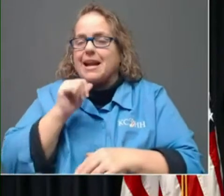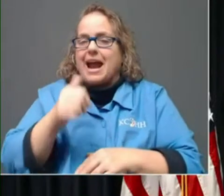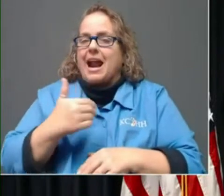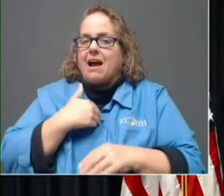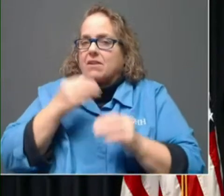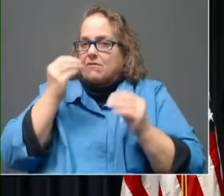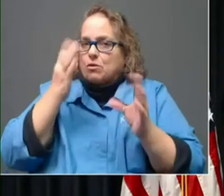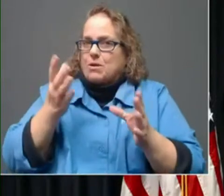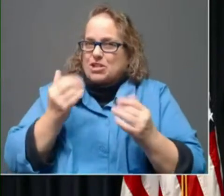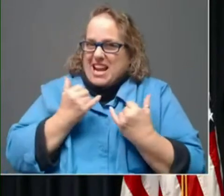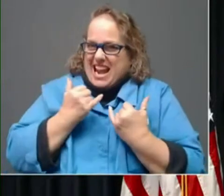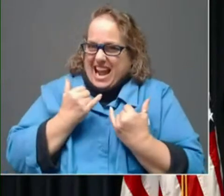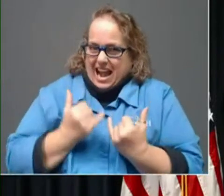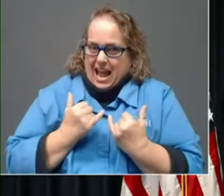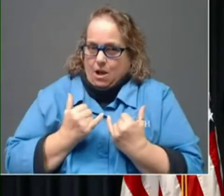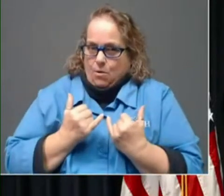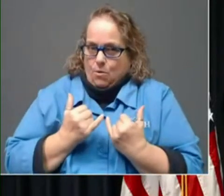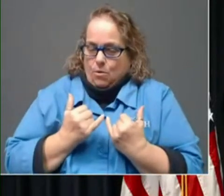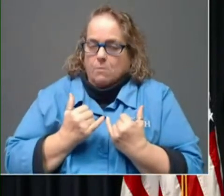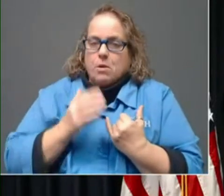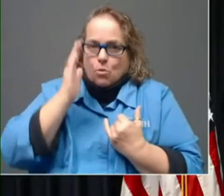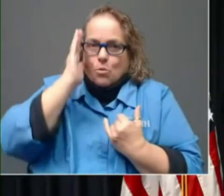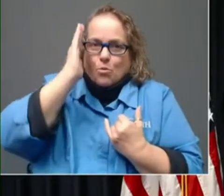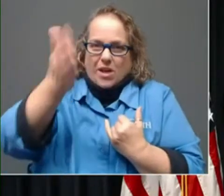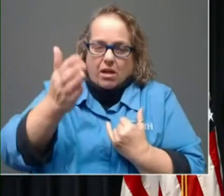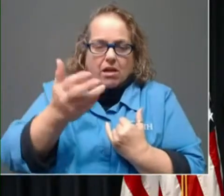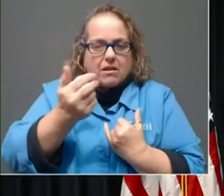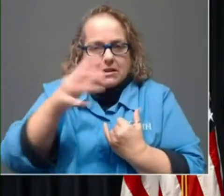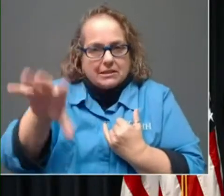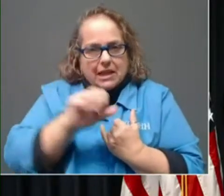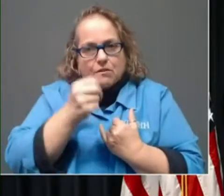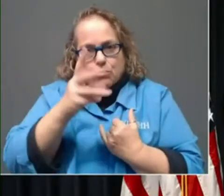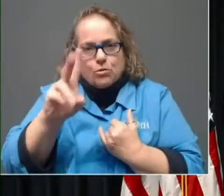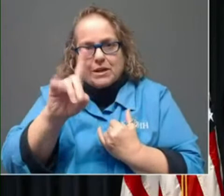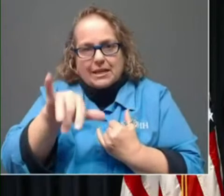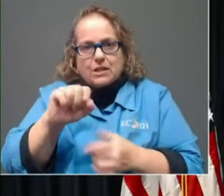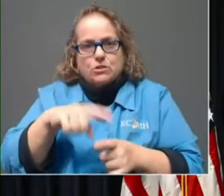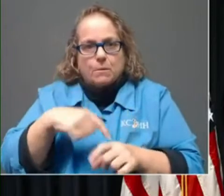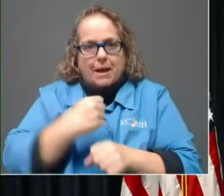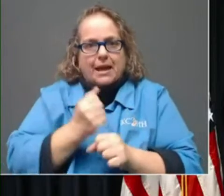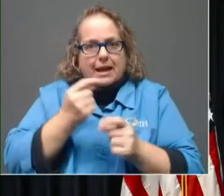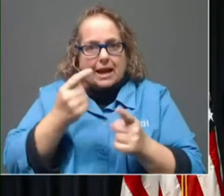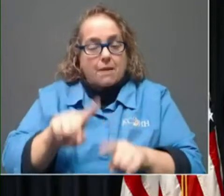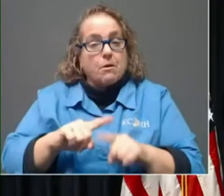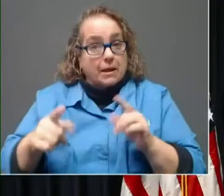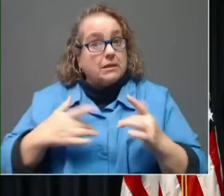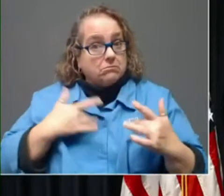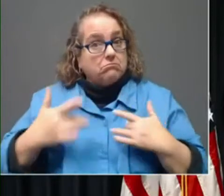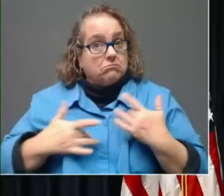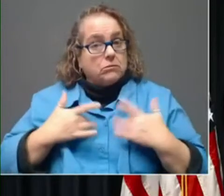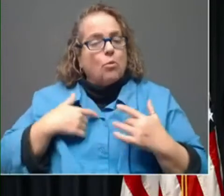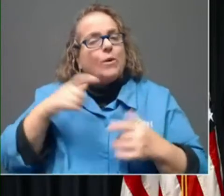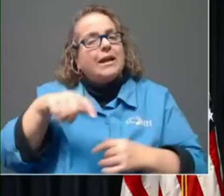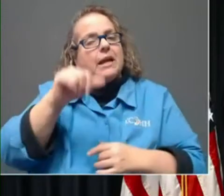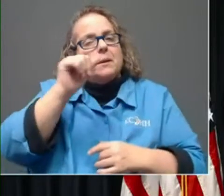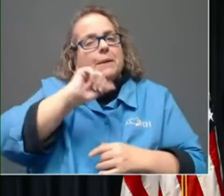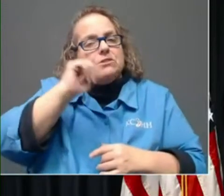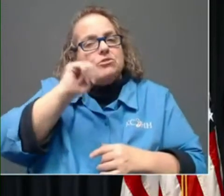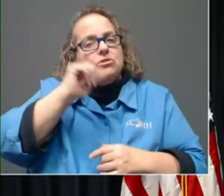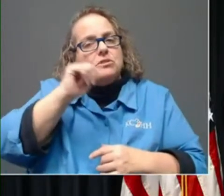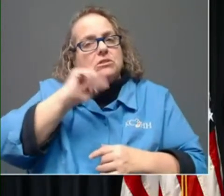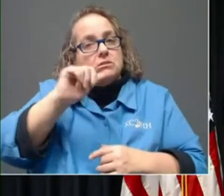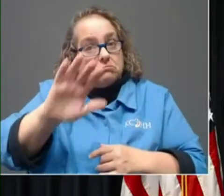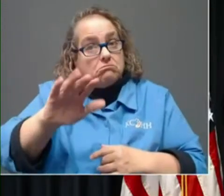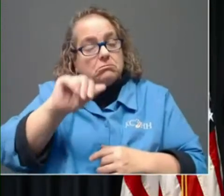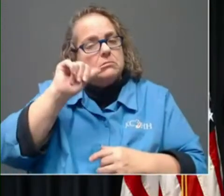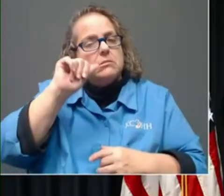right now, and this is going to take a couple days to make it happen. But it's exciting, and again, we need patience. If